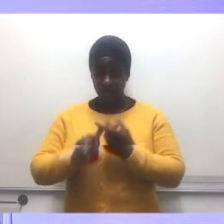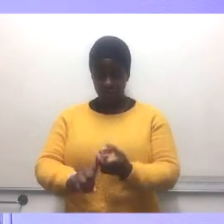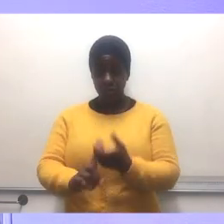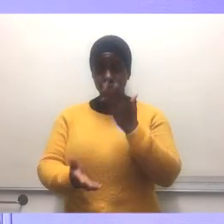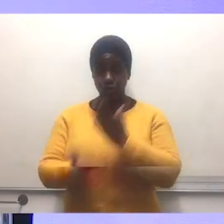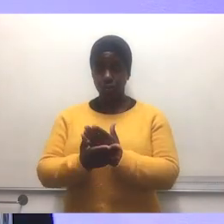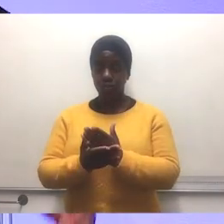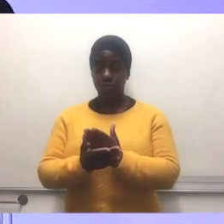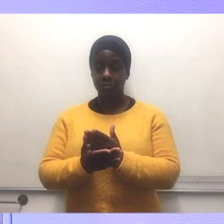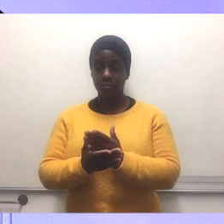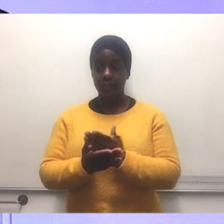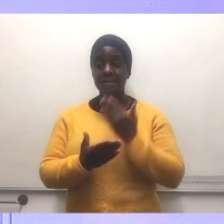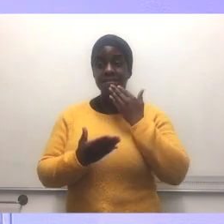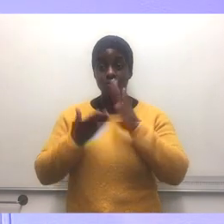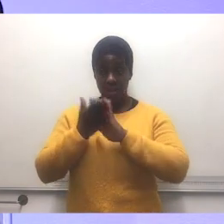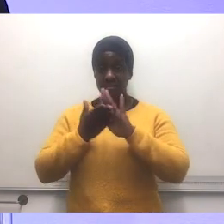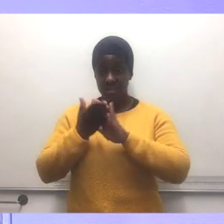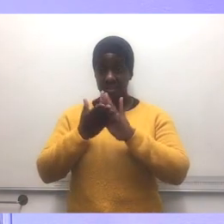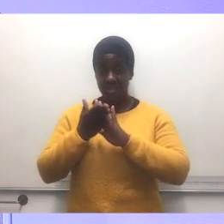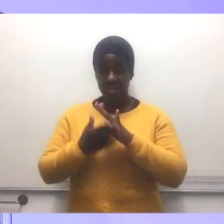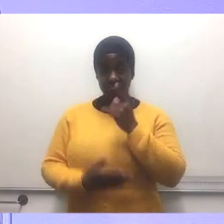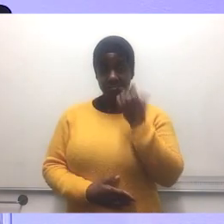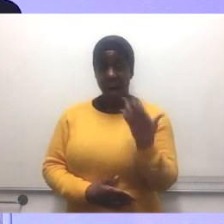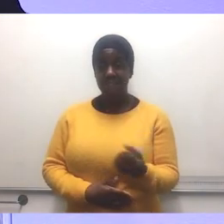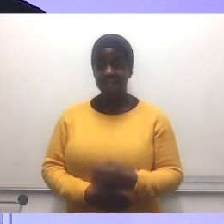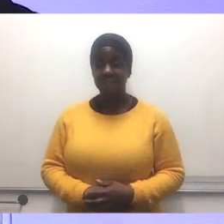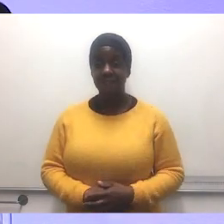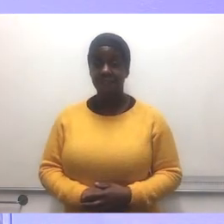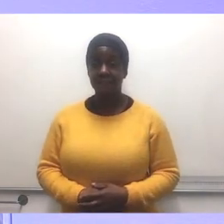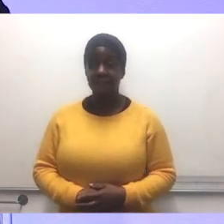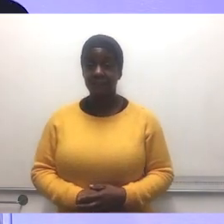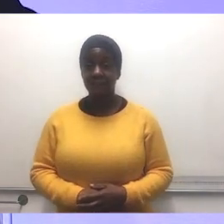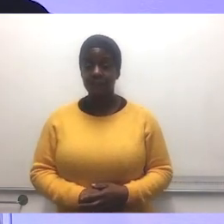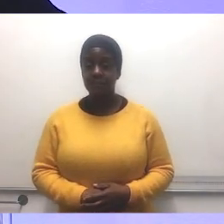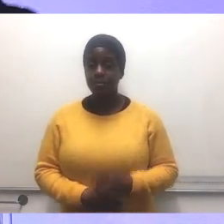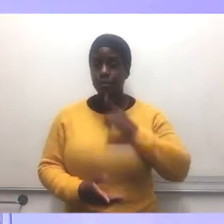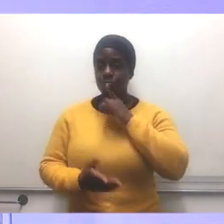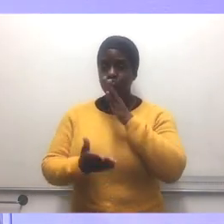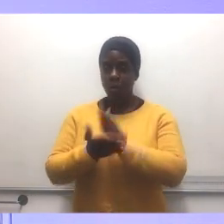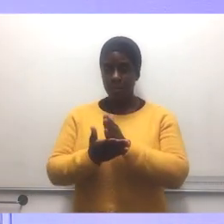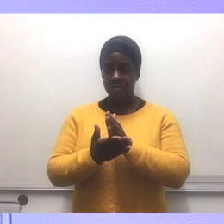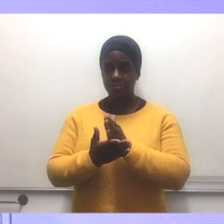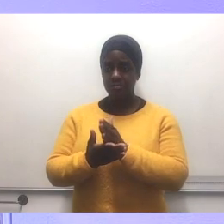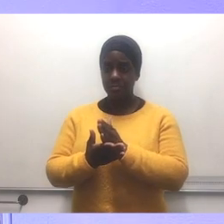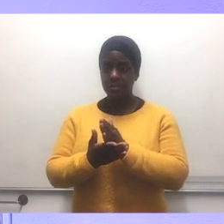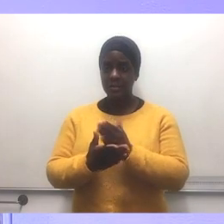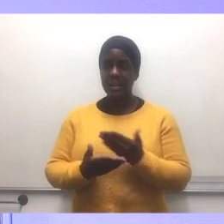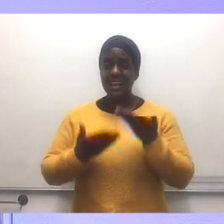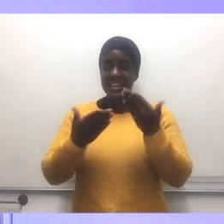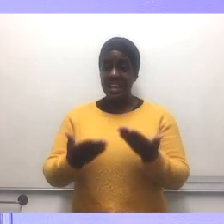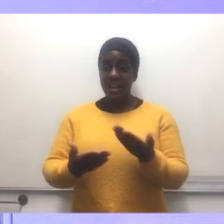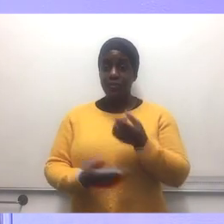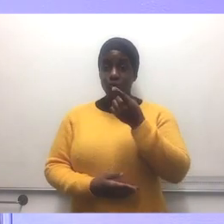forgiveness is available. Not only is forgiveness available, but he promises that he can give you